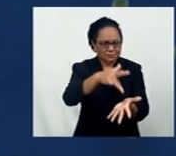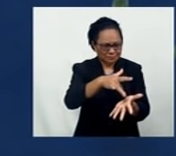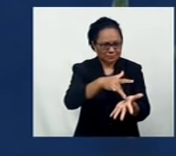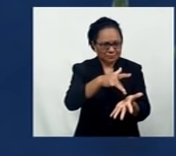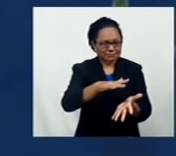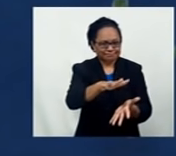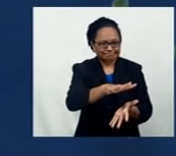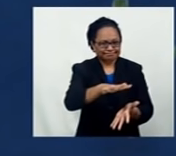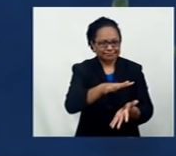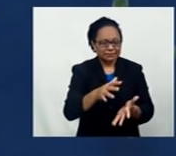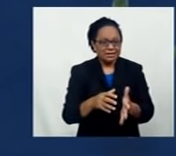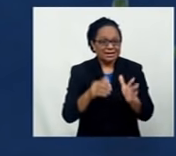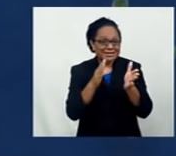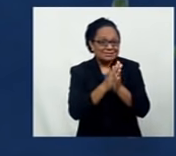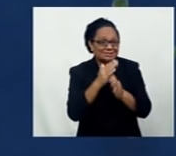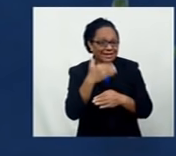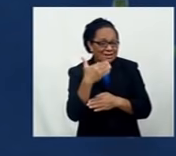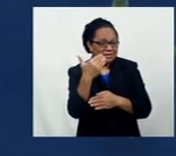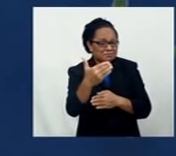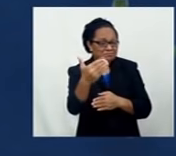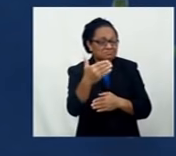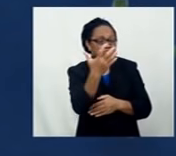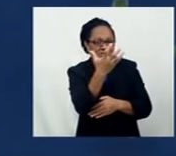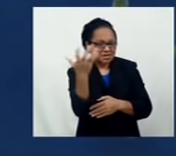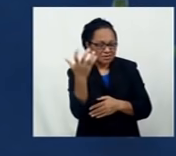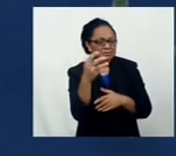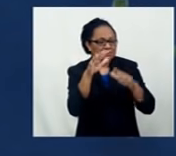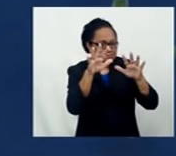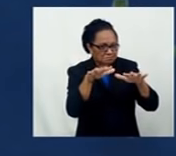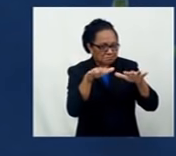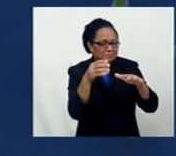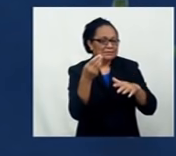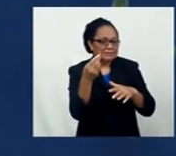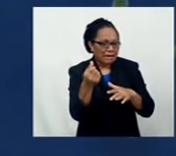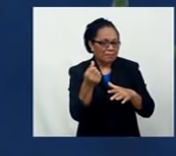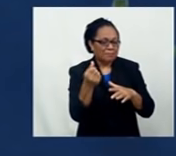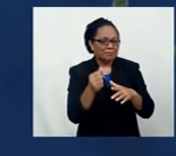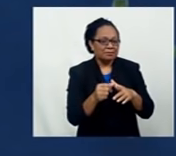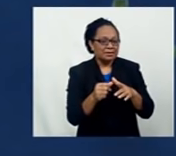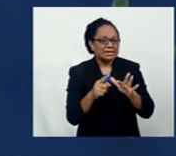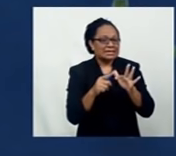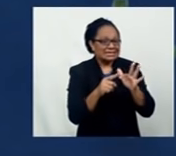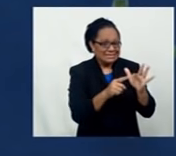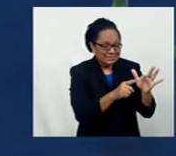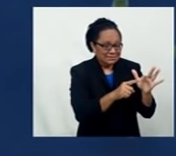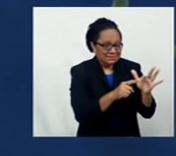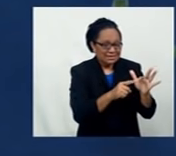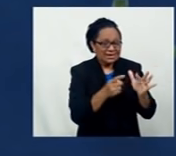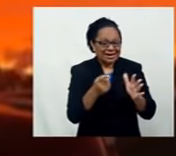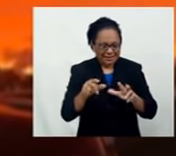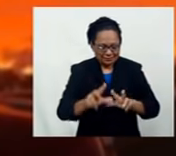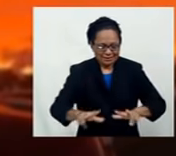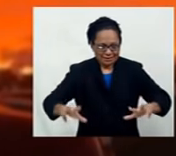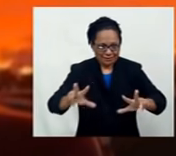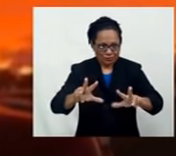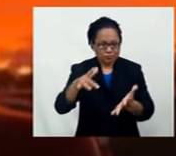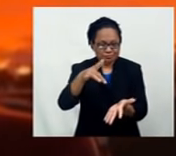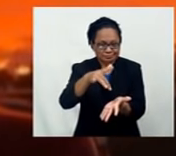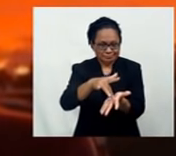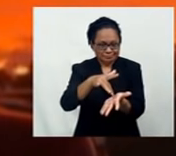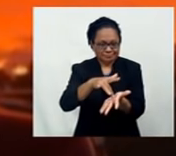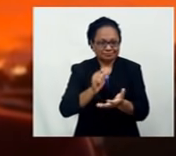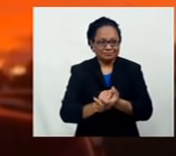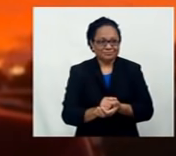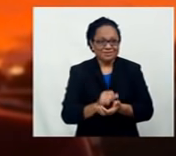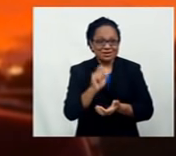The further outlook for Sunday, cloudy periods with brief showers over the eastern parts and the interior of the larger islands.